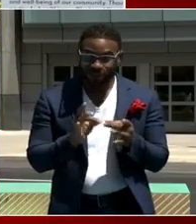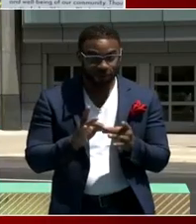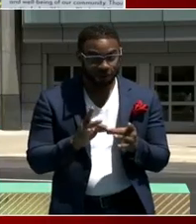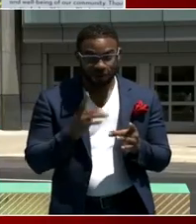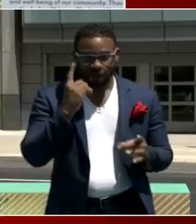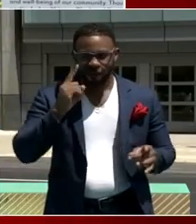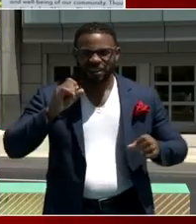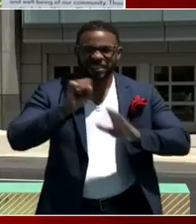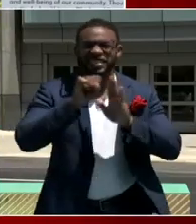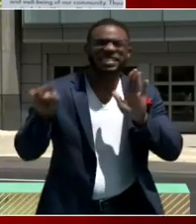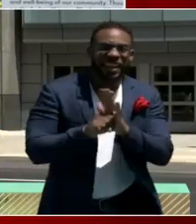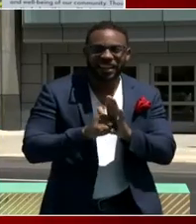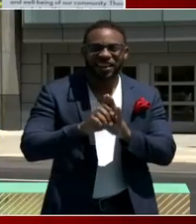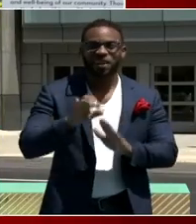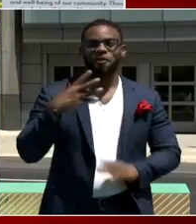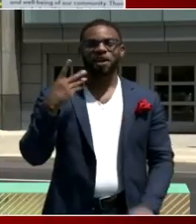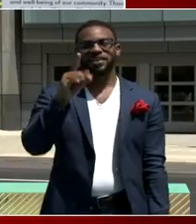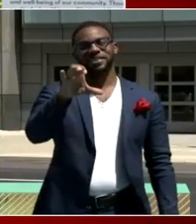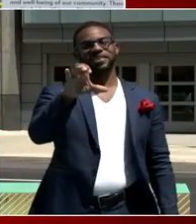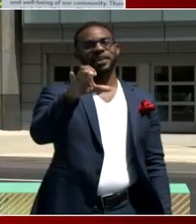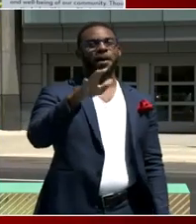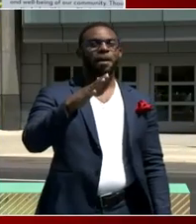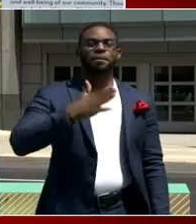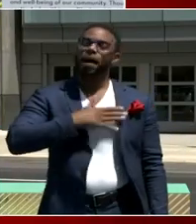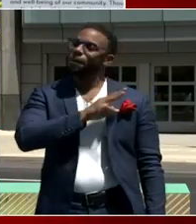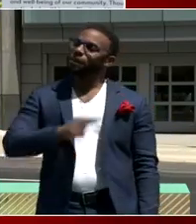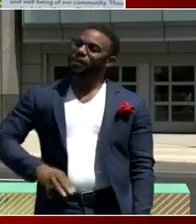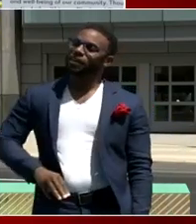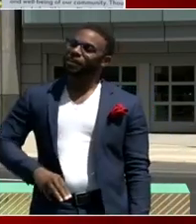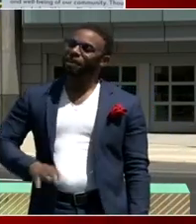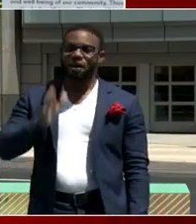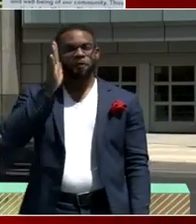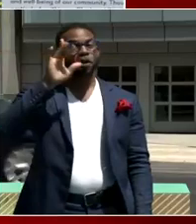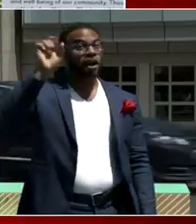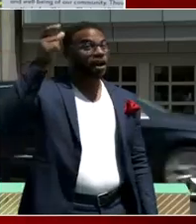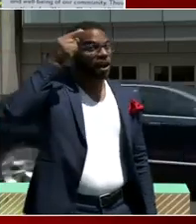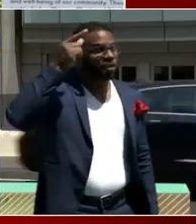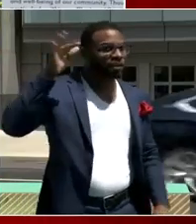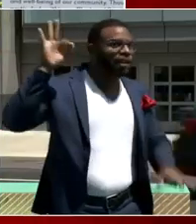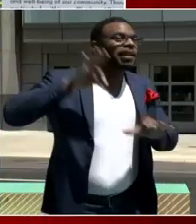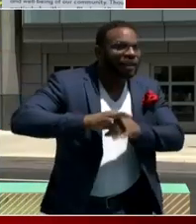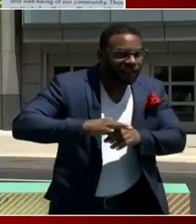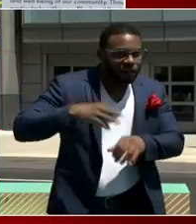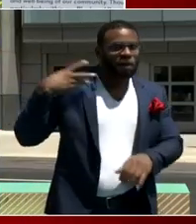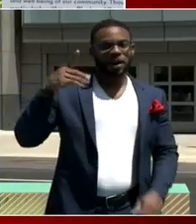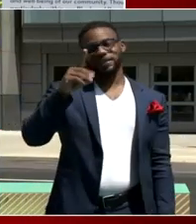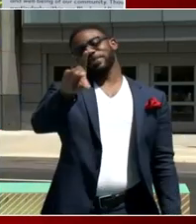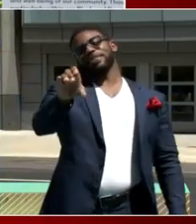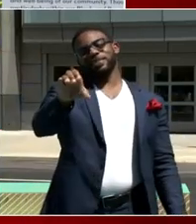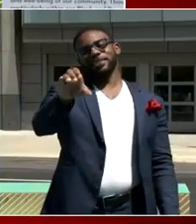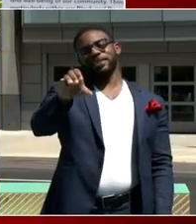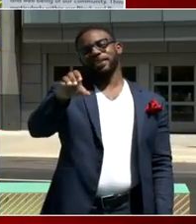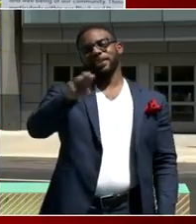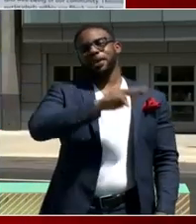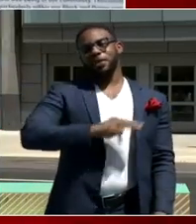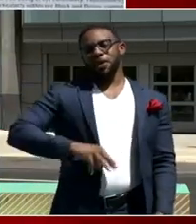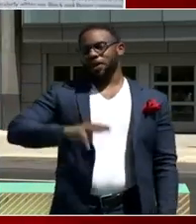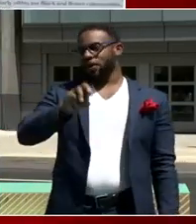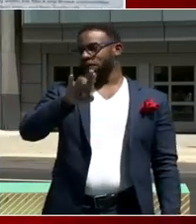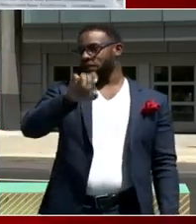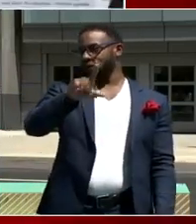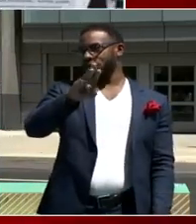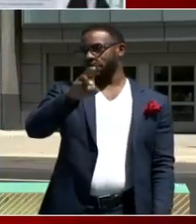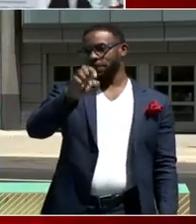for the state of Washington, D.C., my mayor and future governor-elect of Washington, D.C., Mayor Muriel Bowser.